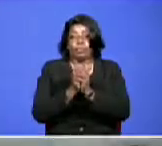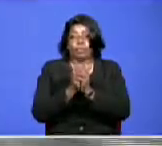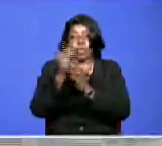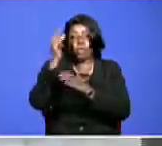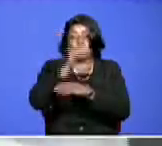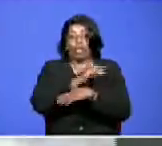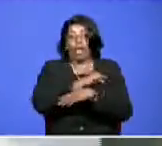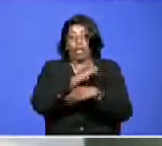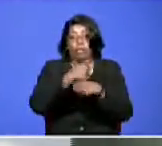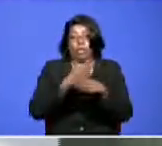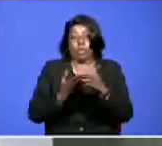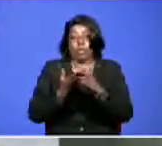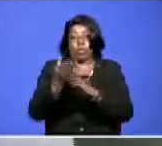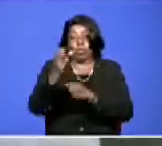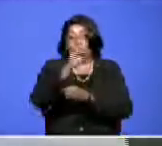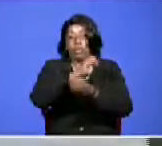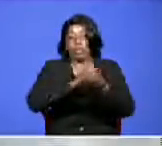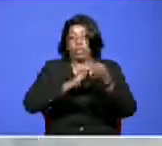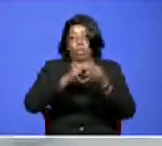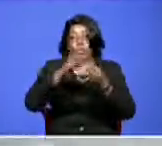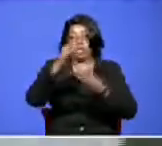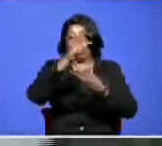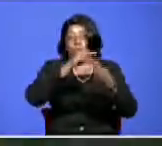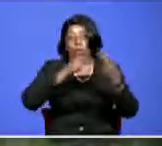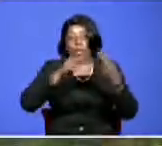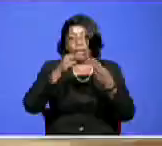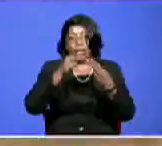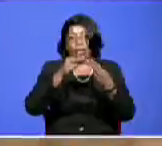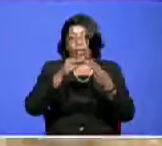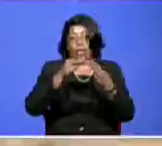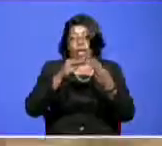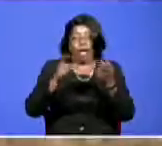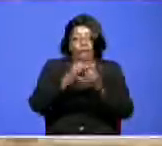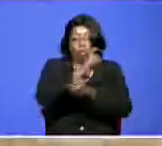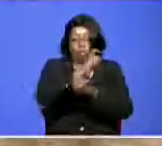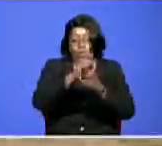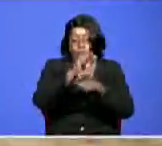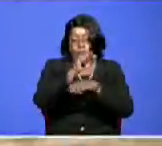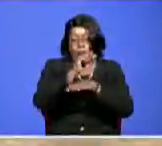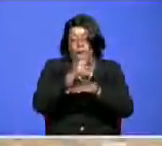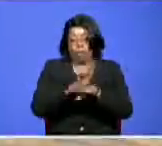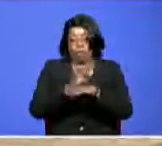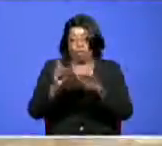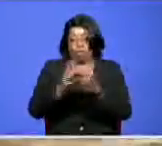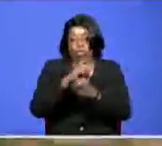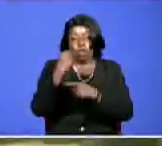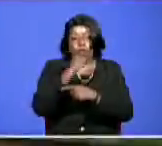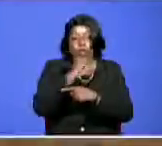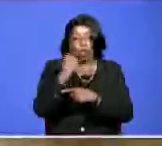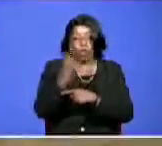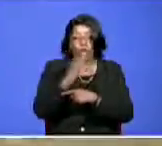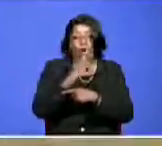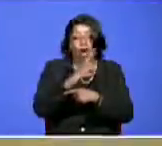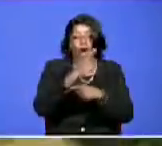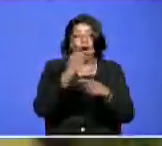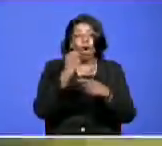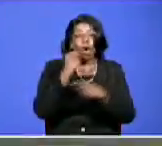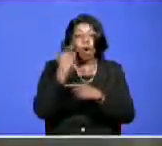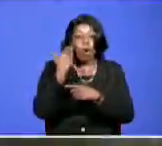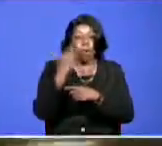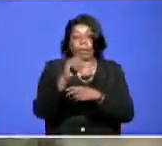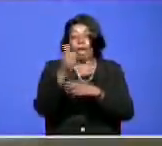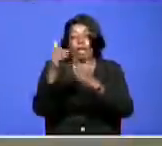Godedra Gardiner made it through the monster storm that was Hurricane Dorian as it ripped Abaco to shreds, destroying not only her home, but entire